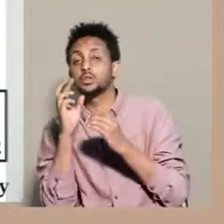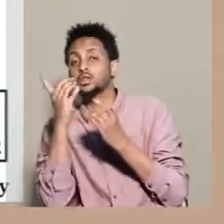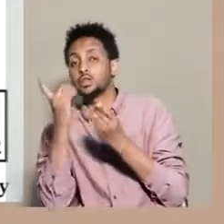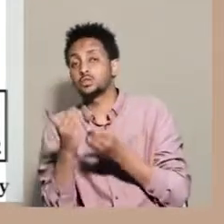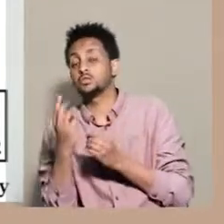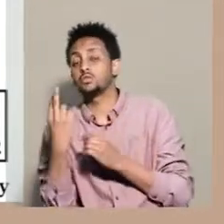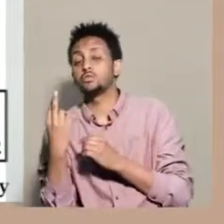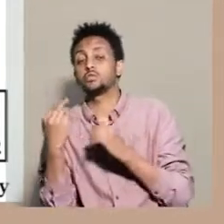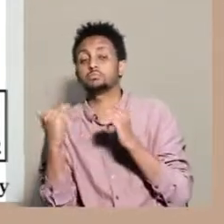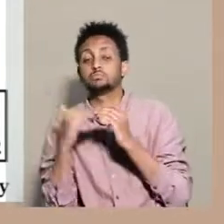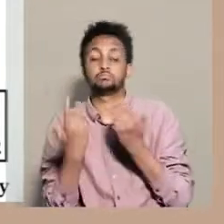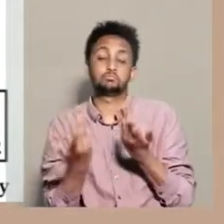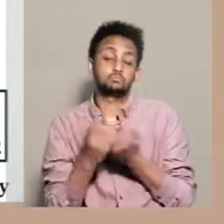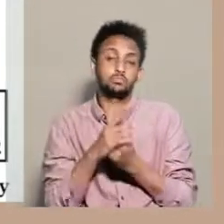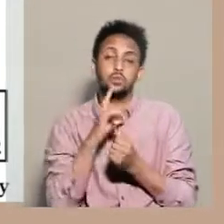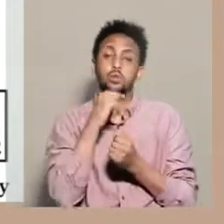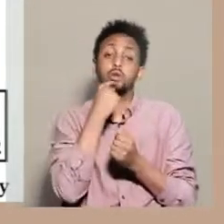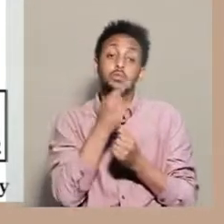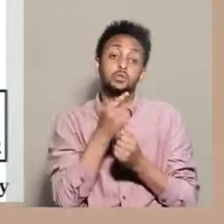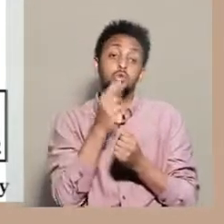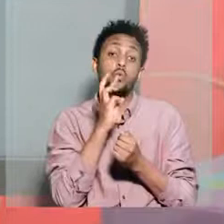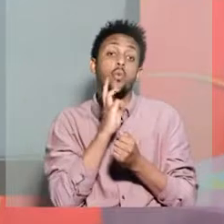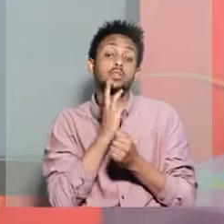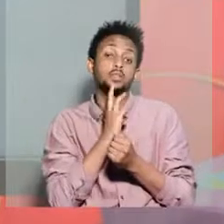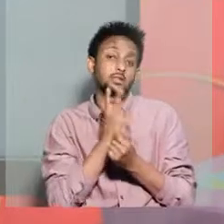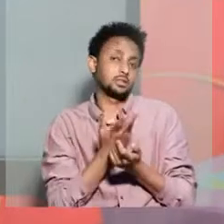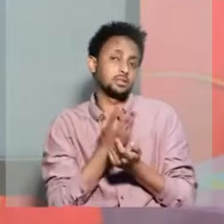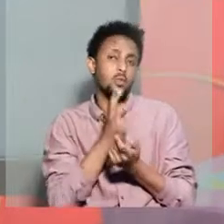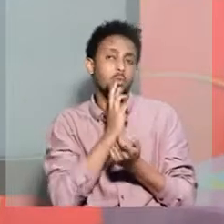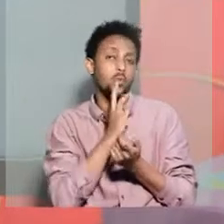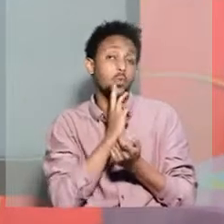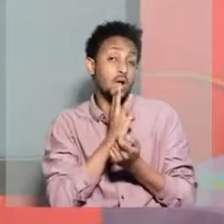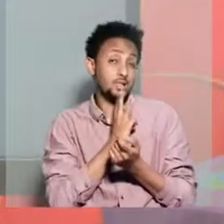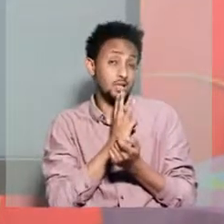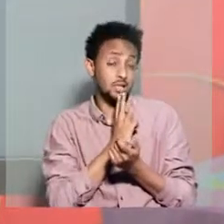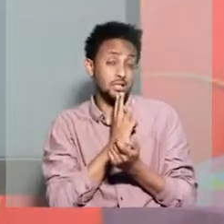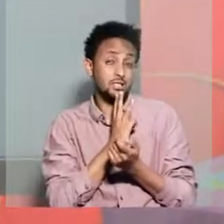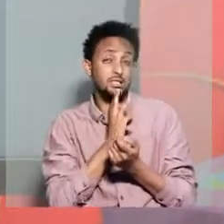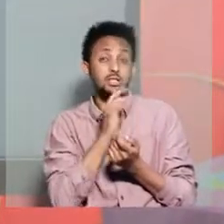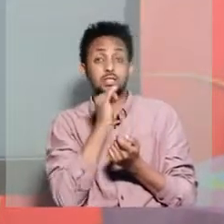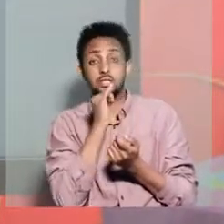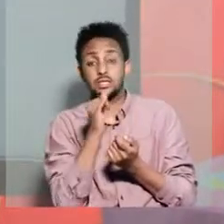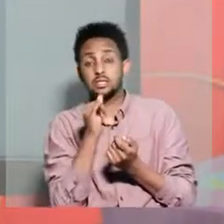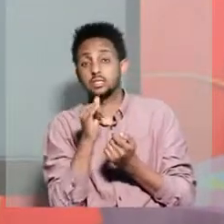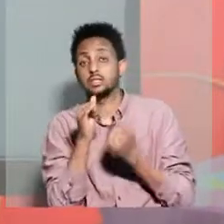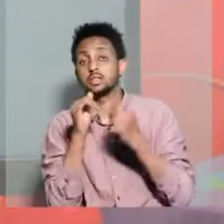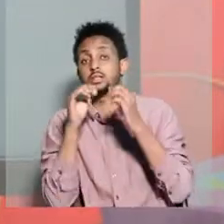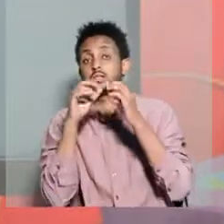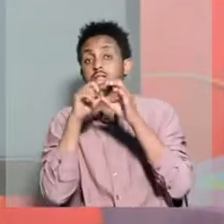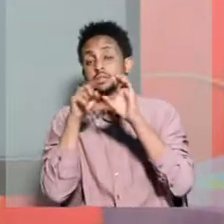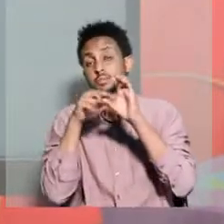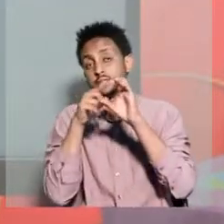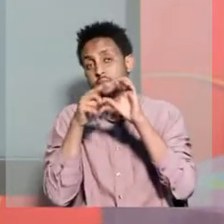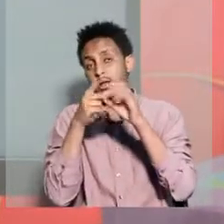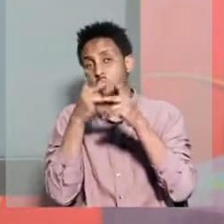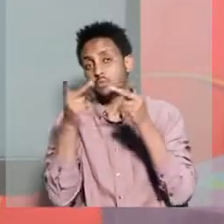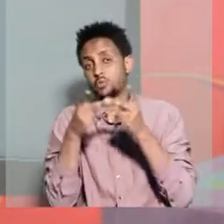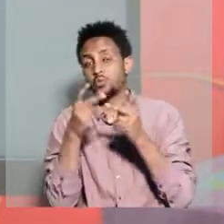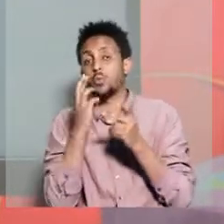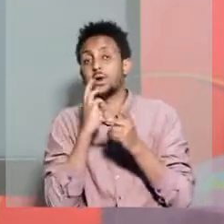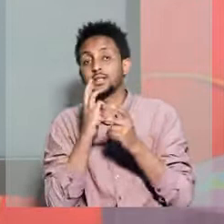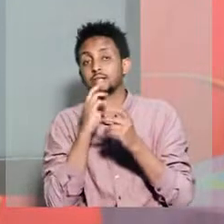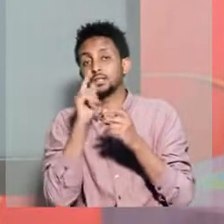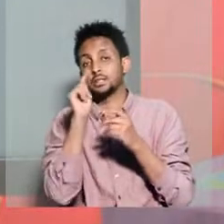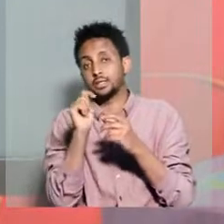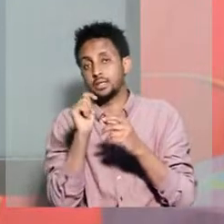object. Let's say in this case the water. Density of the water at specified point over, let's take per unit